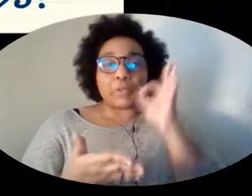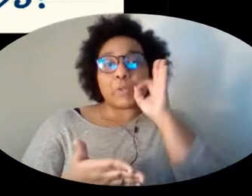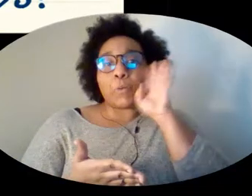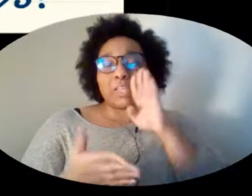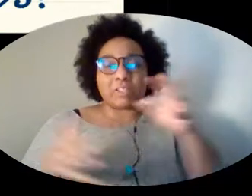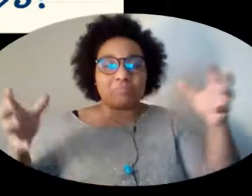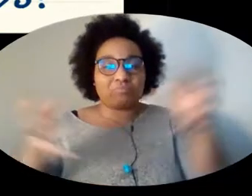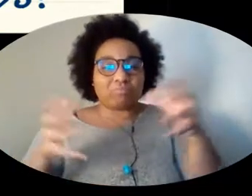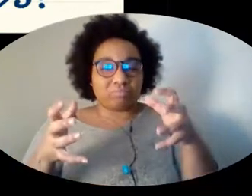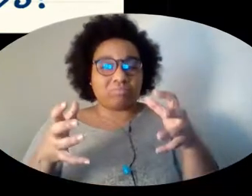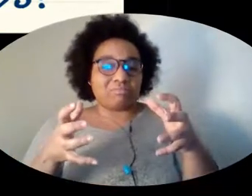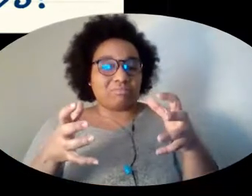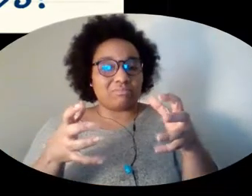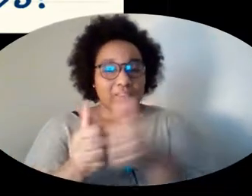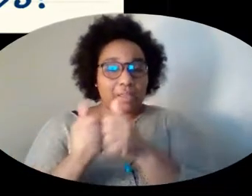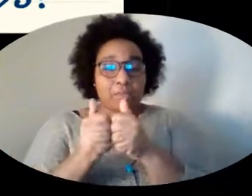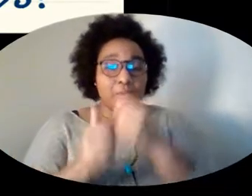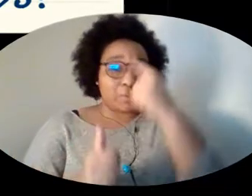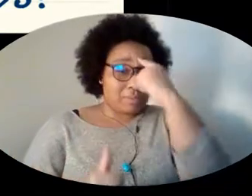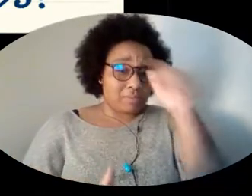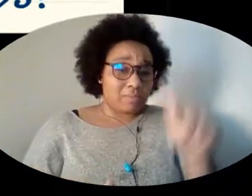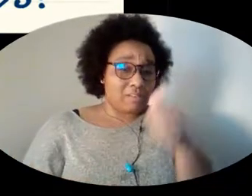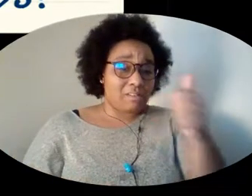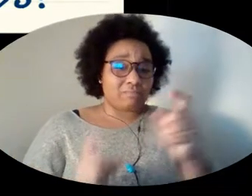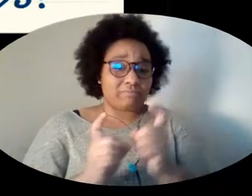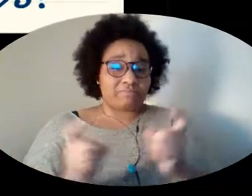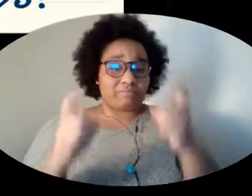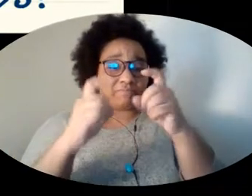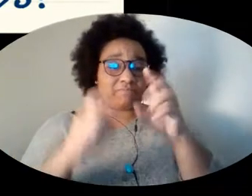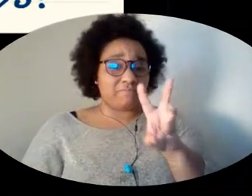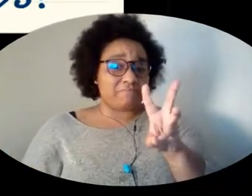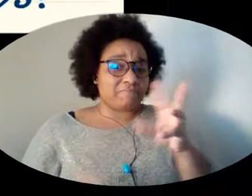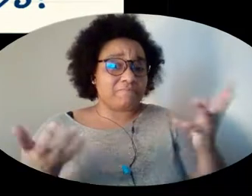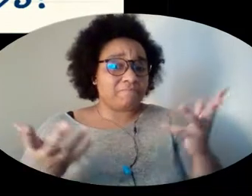in can you think of something that's a hexagon